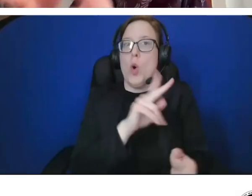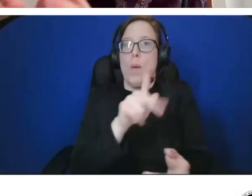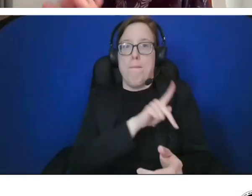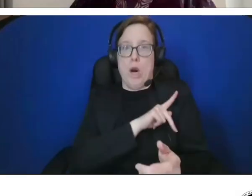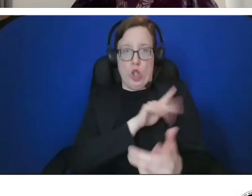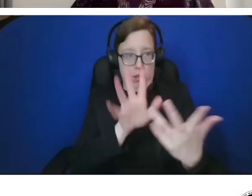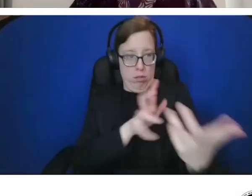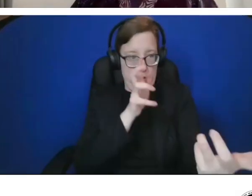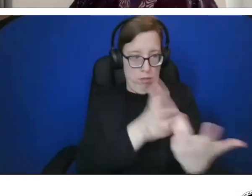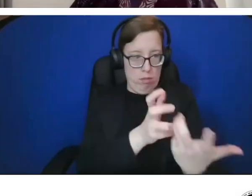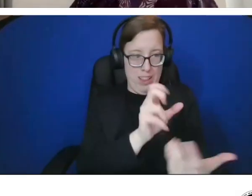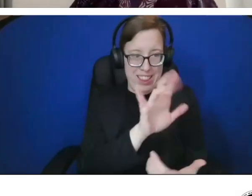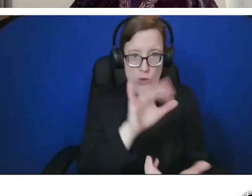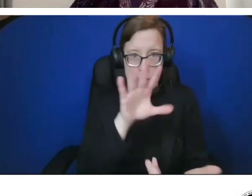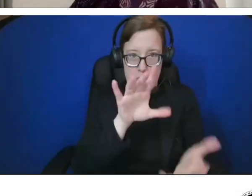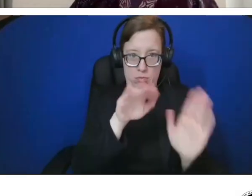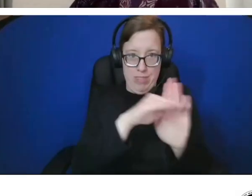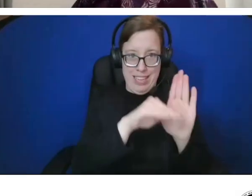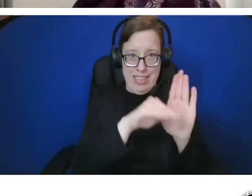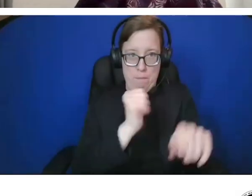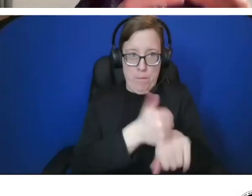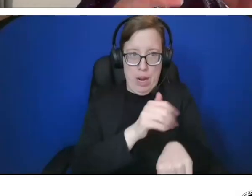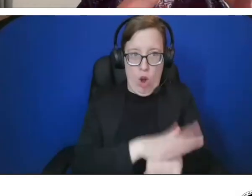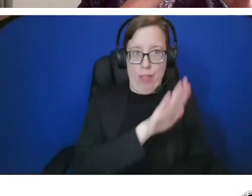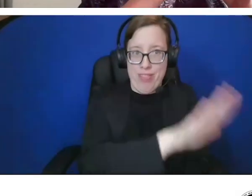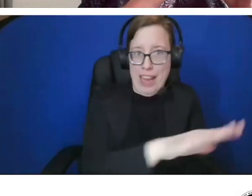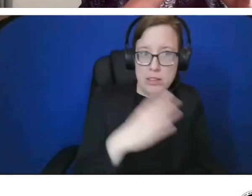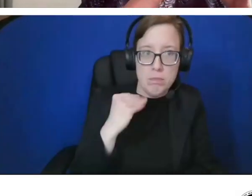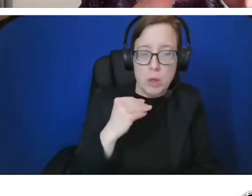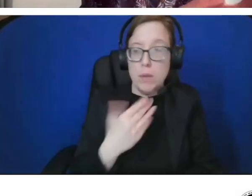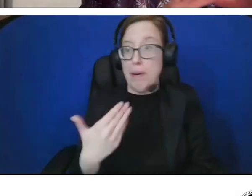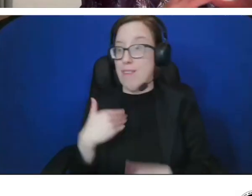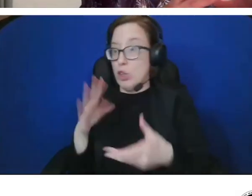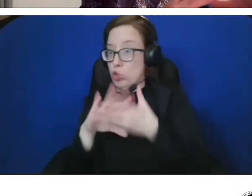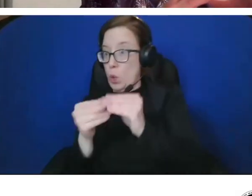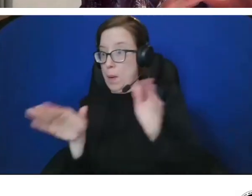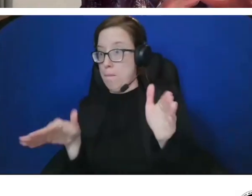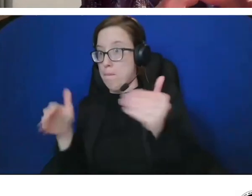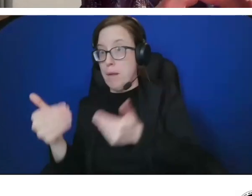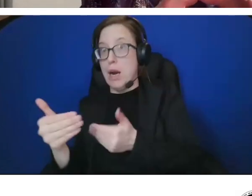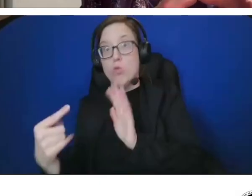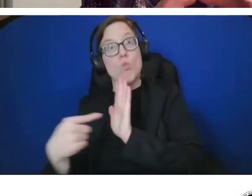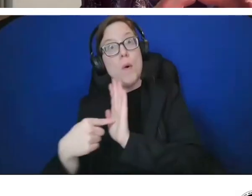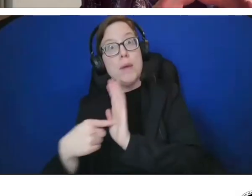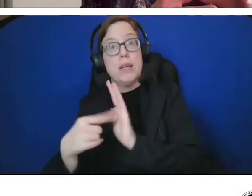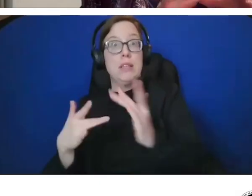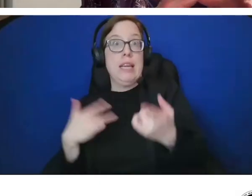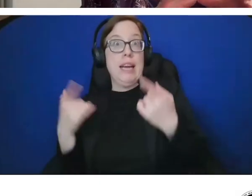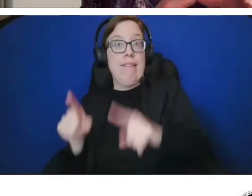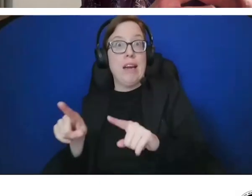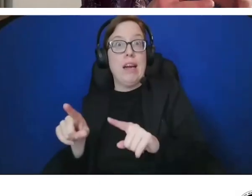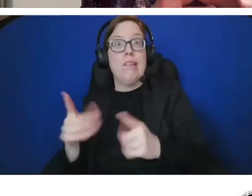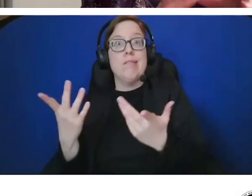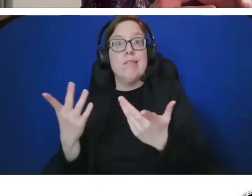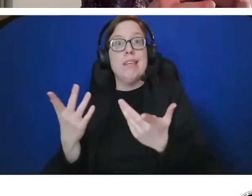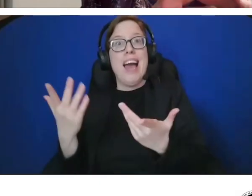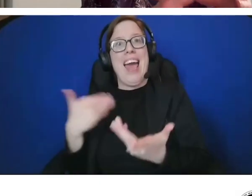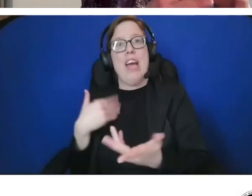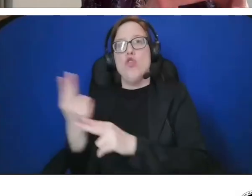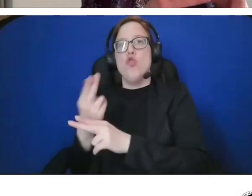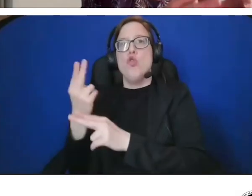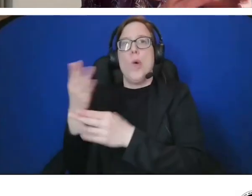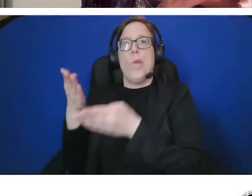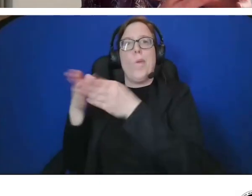It's a personalized literacy lesson. You might have a story box that represents events in a